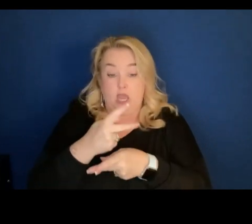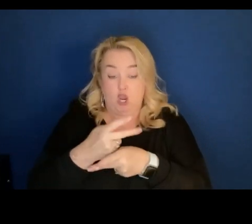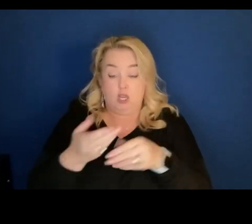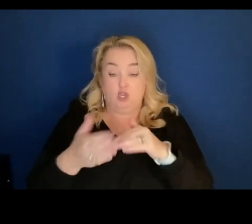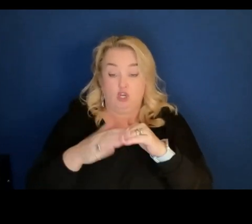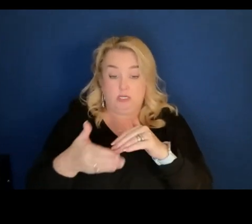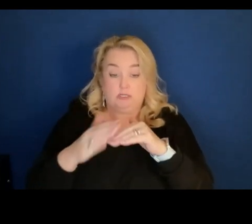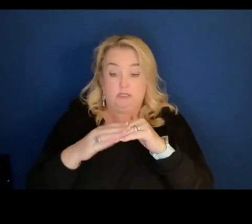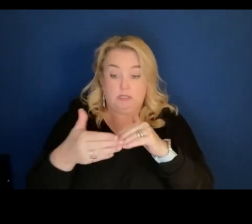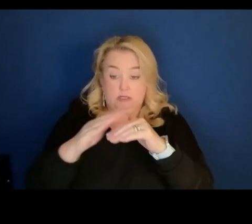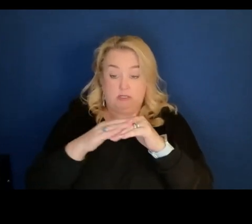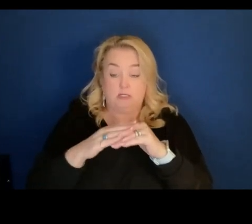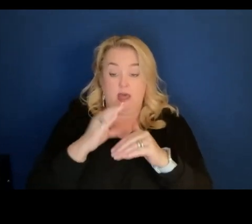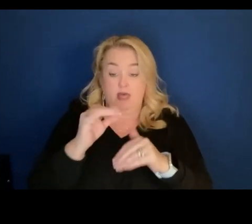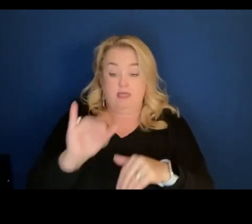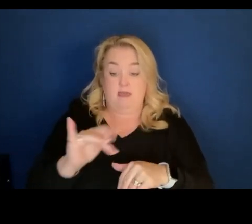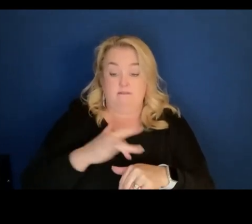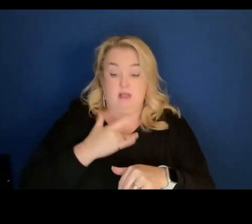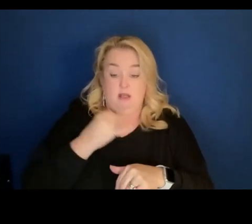does the feeling of being alone.